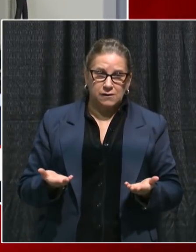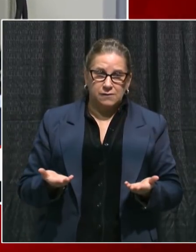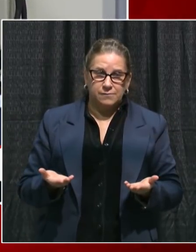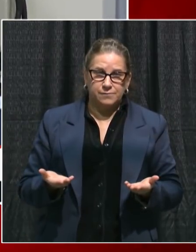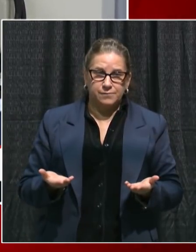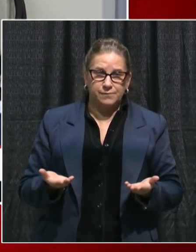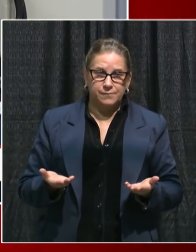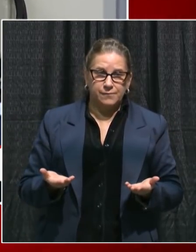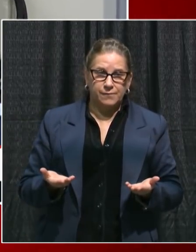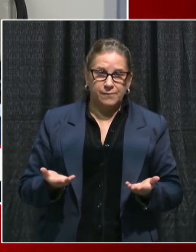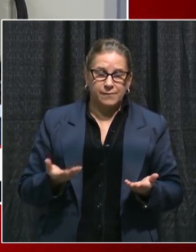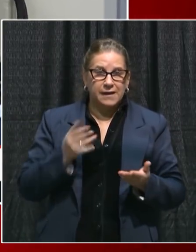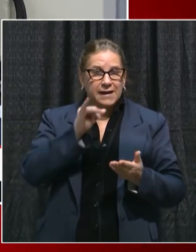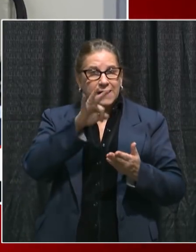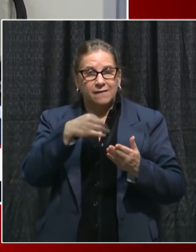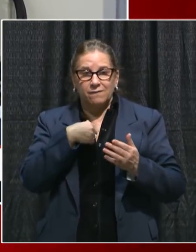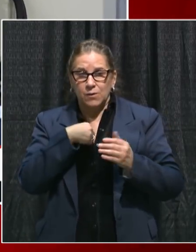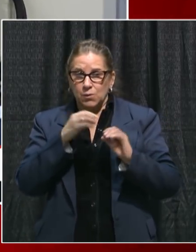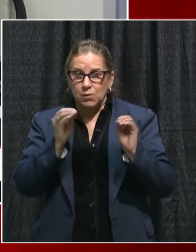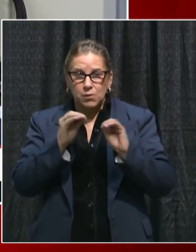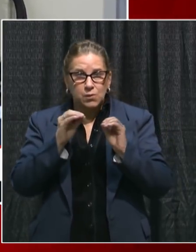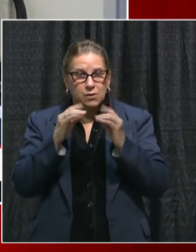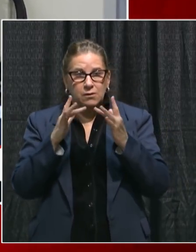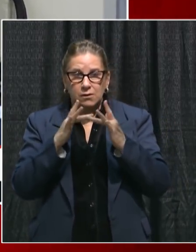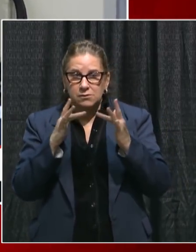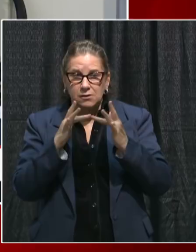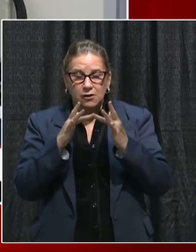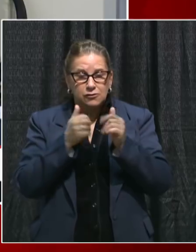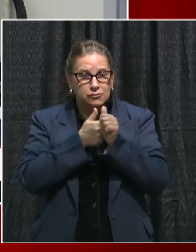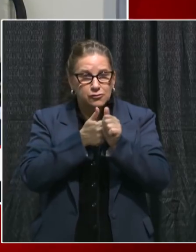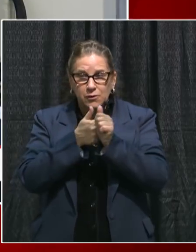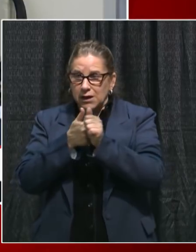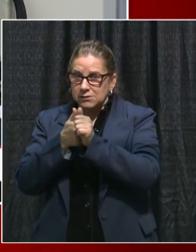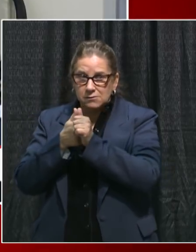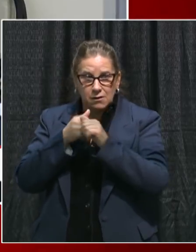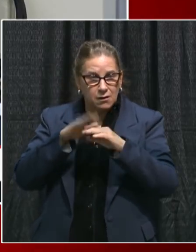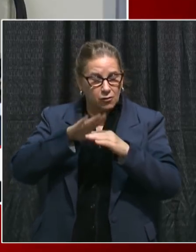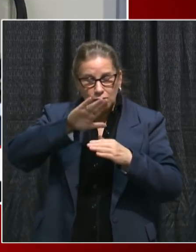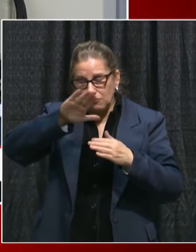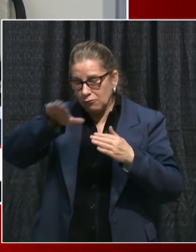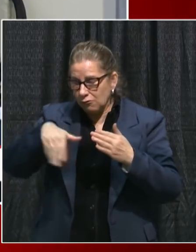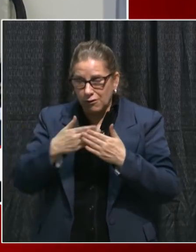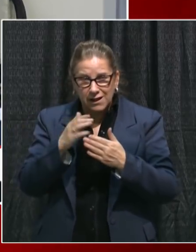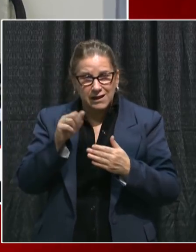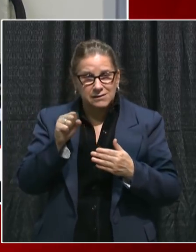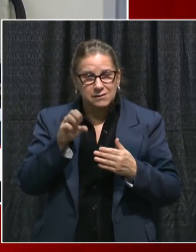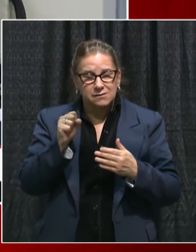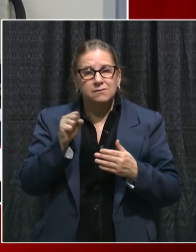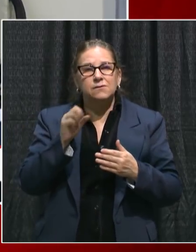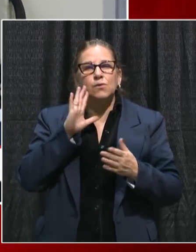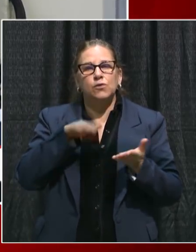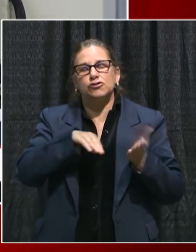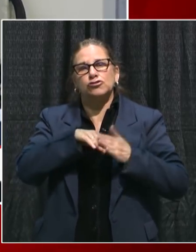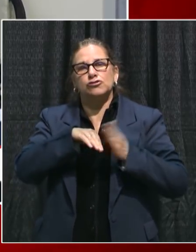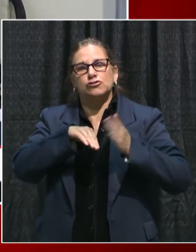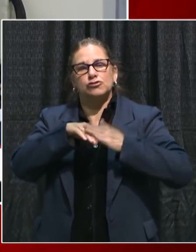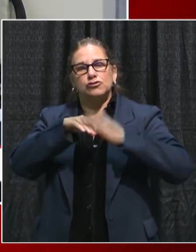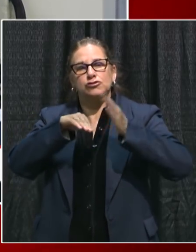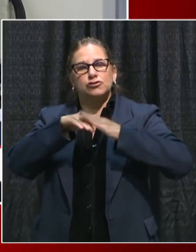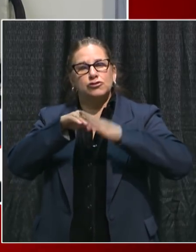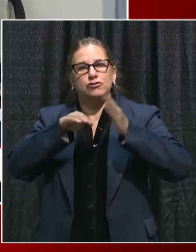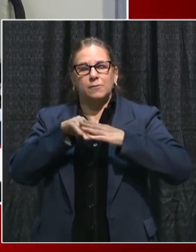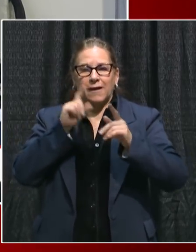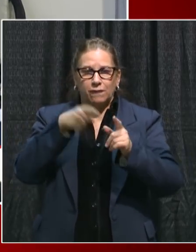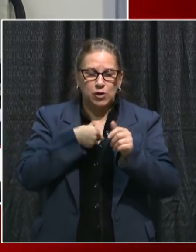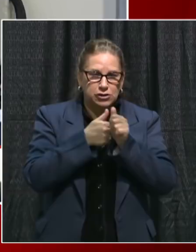in the district. As we are ramping up our contact tracing efforts, we would then do contact tracing for every case that